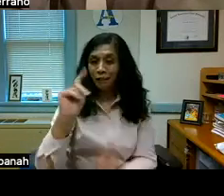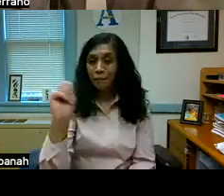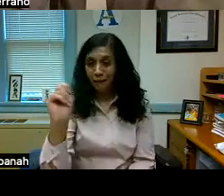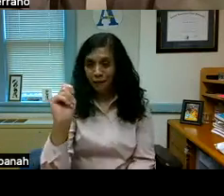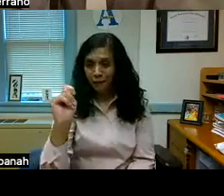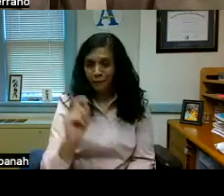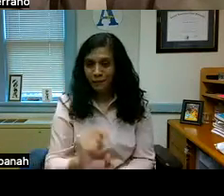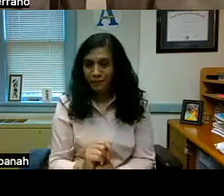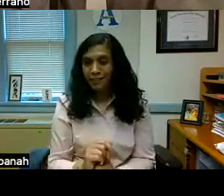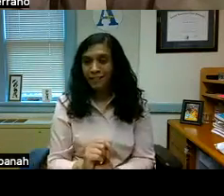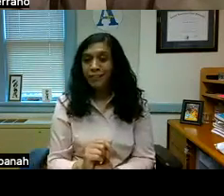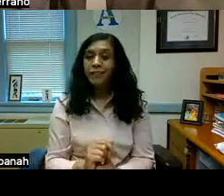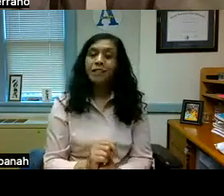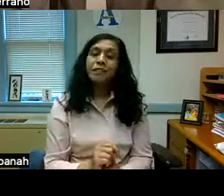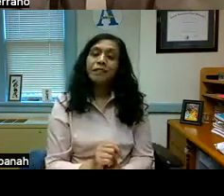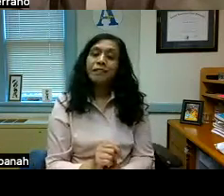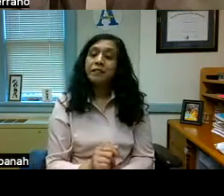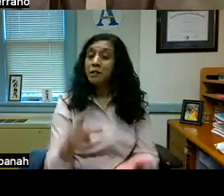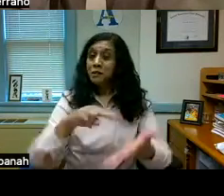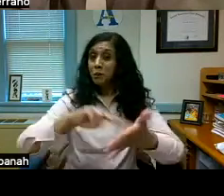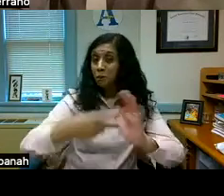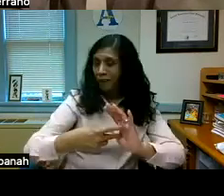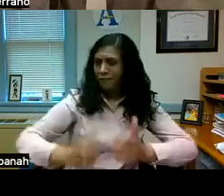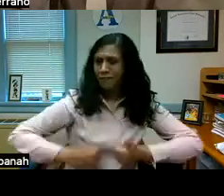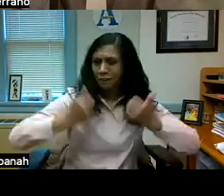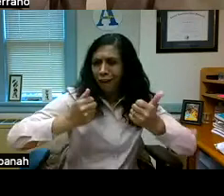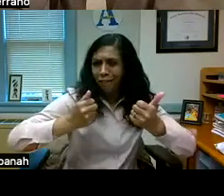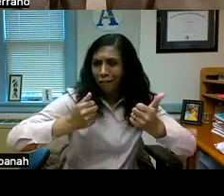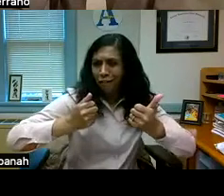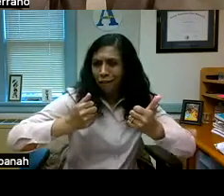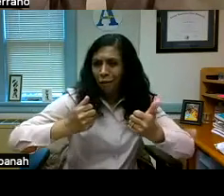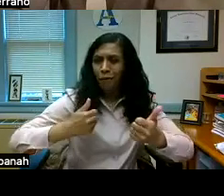And one principal was cleaning the bathrooms.